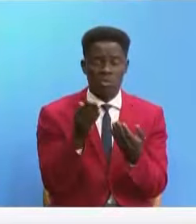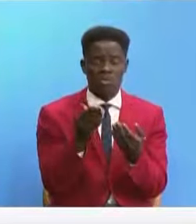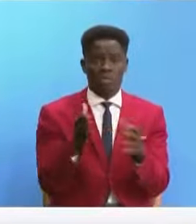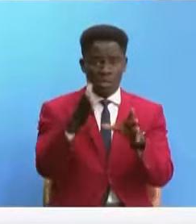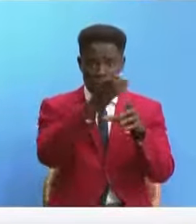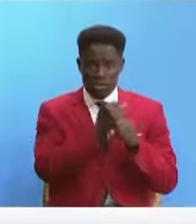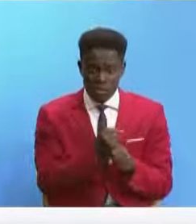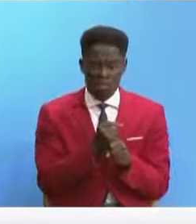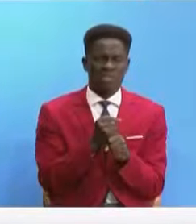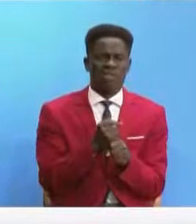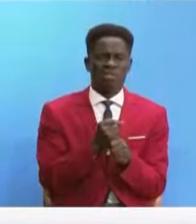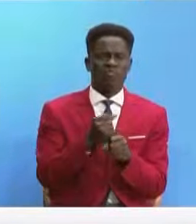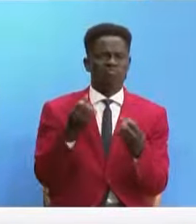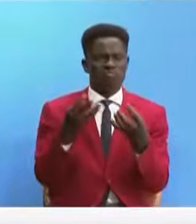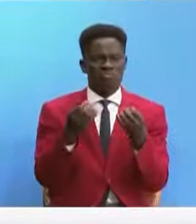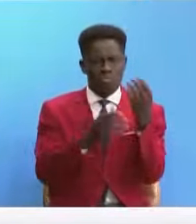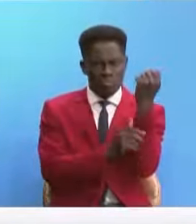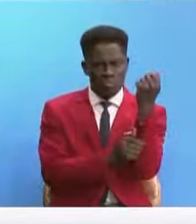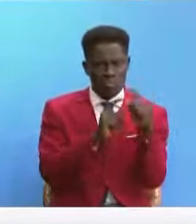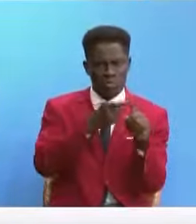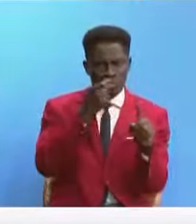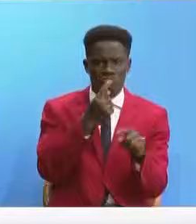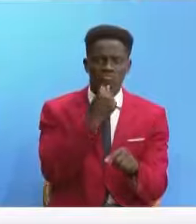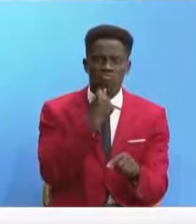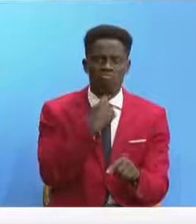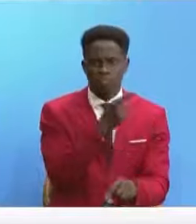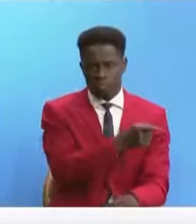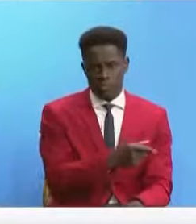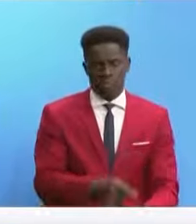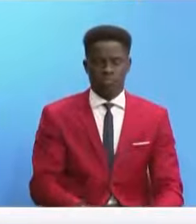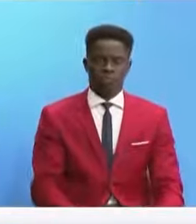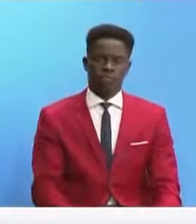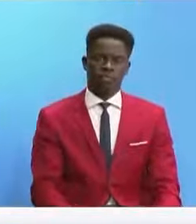duo was speaking at a joint press briefing in Lusaka today.